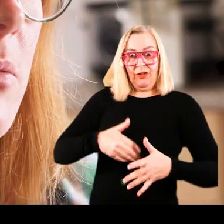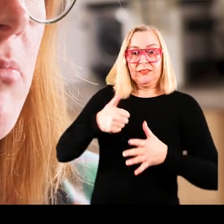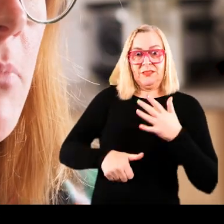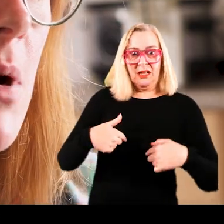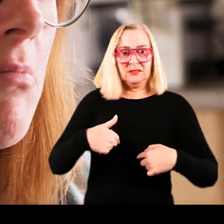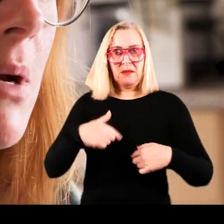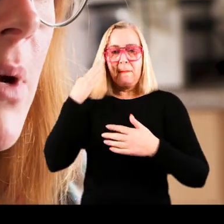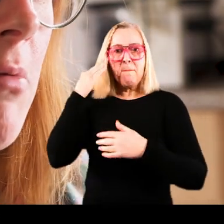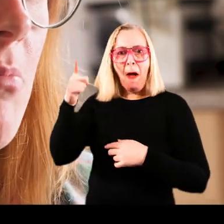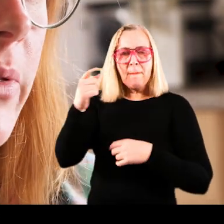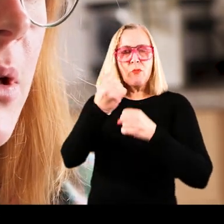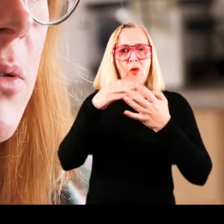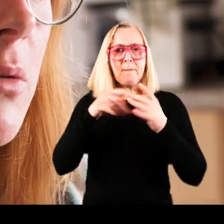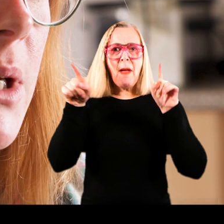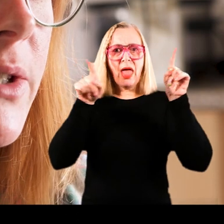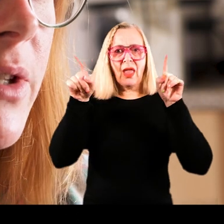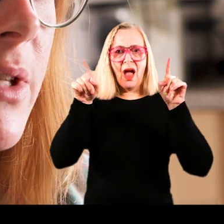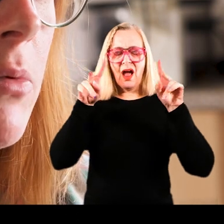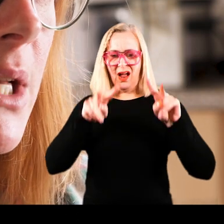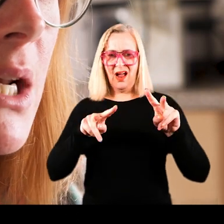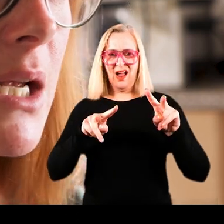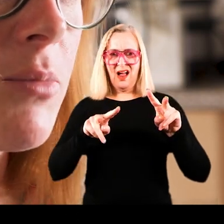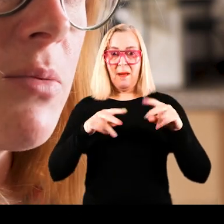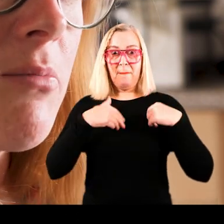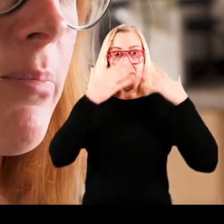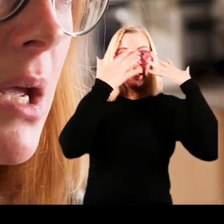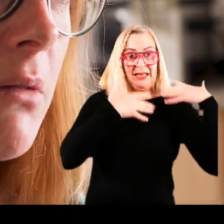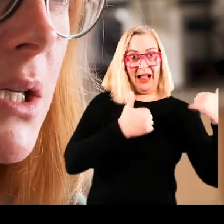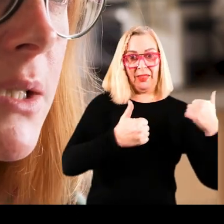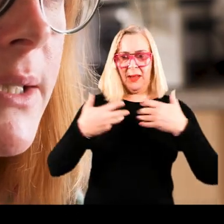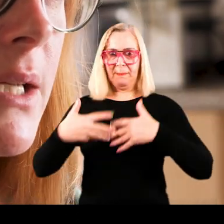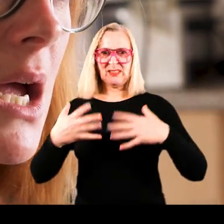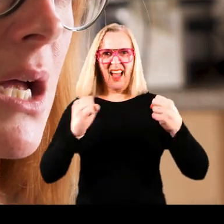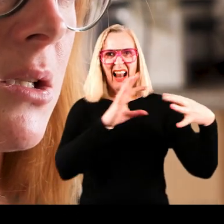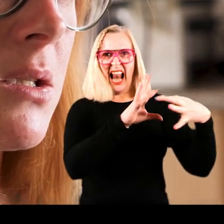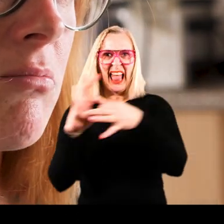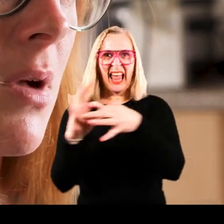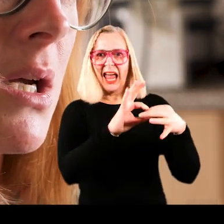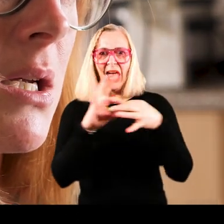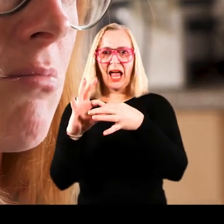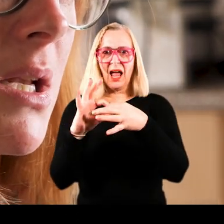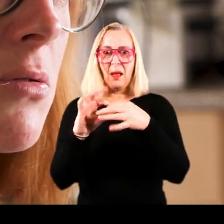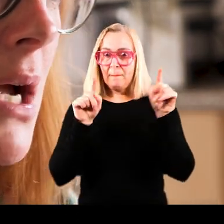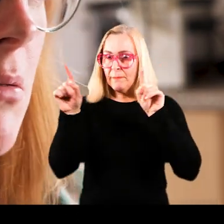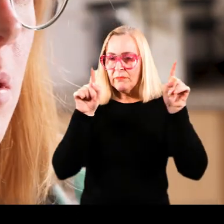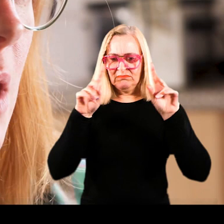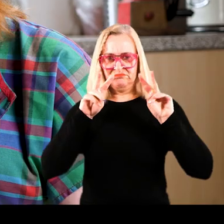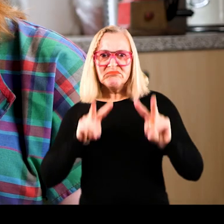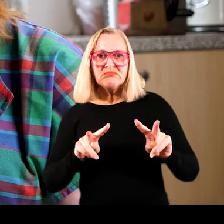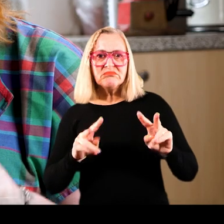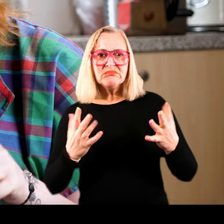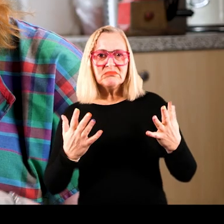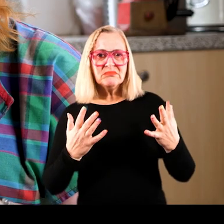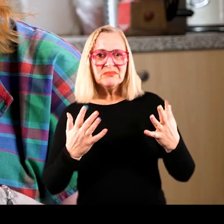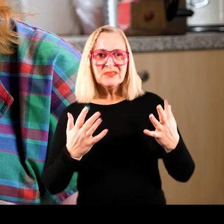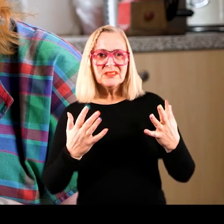periods, my mum and my grandmother noticed that there was a link between my periods and my mental health. It